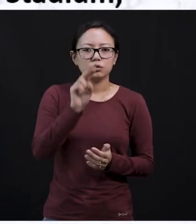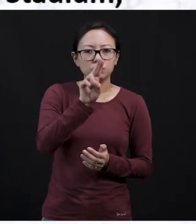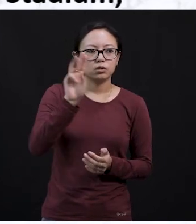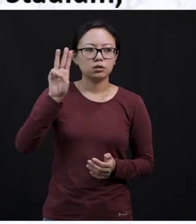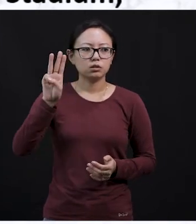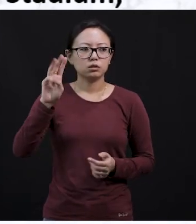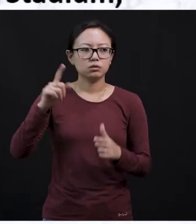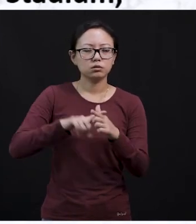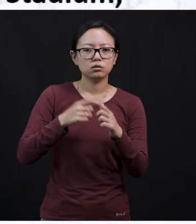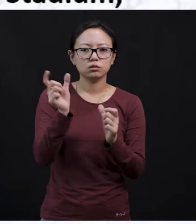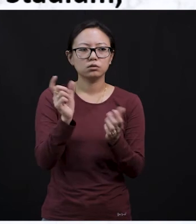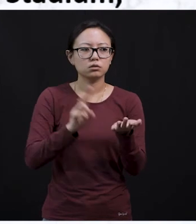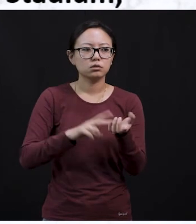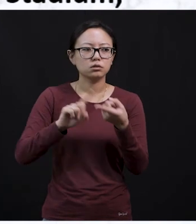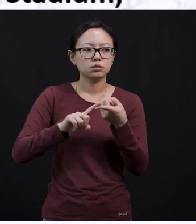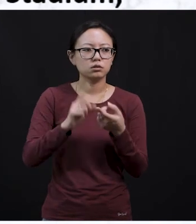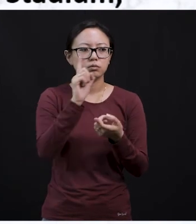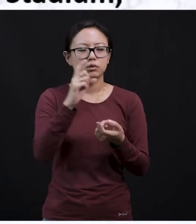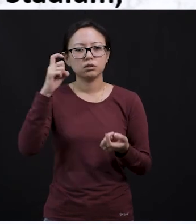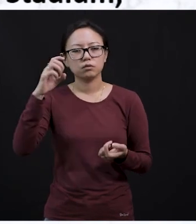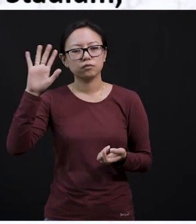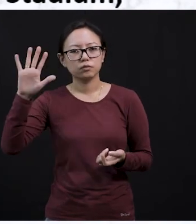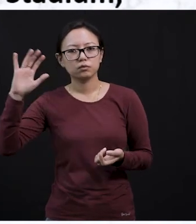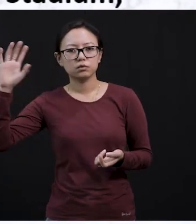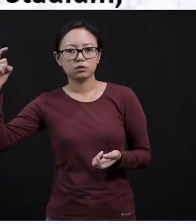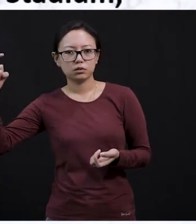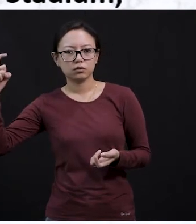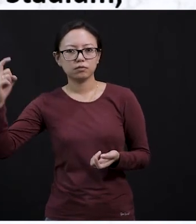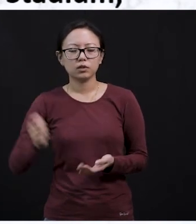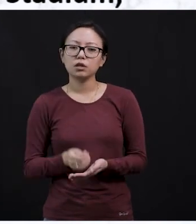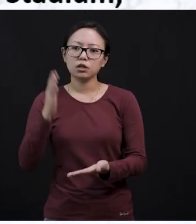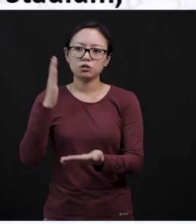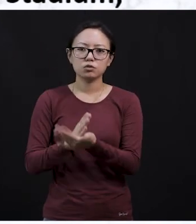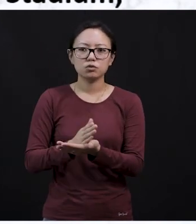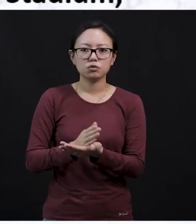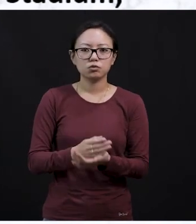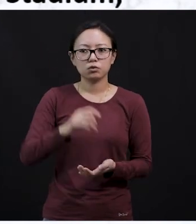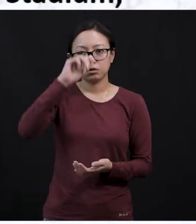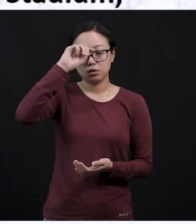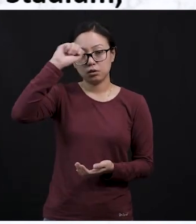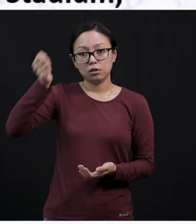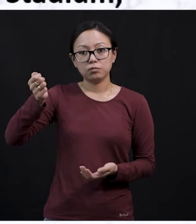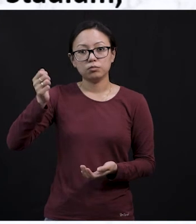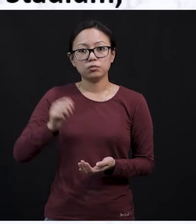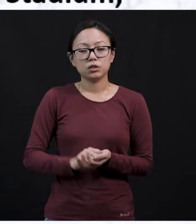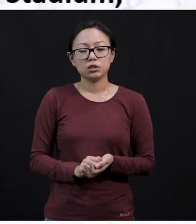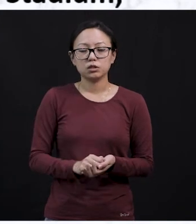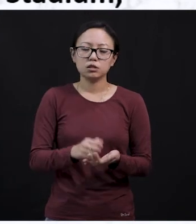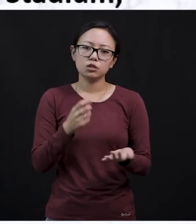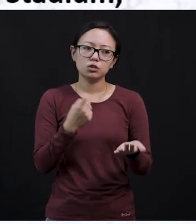see that the ruler, the nobles, all were worthless, all